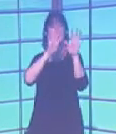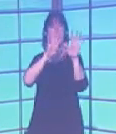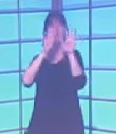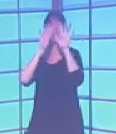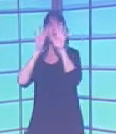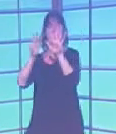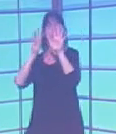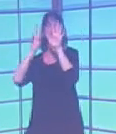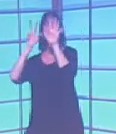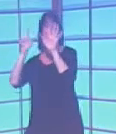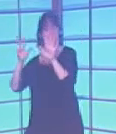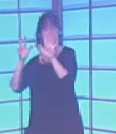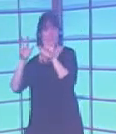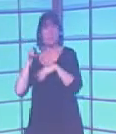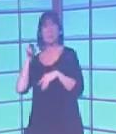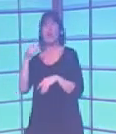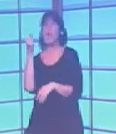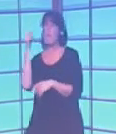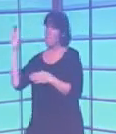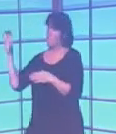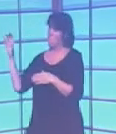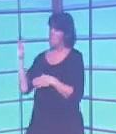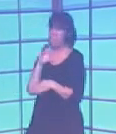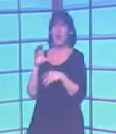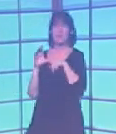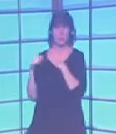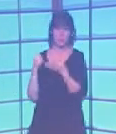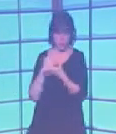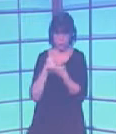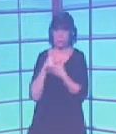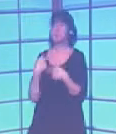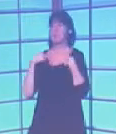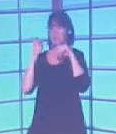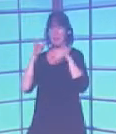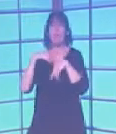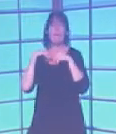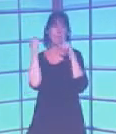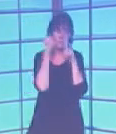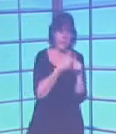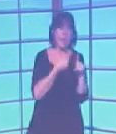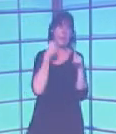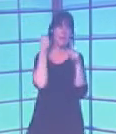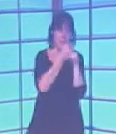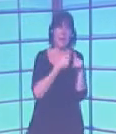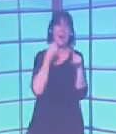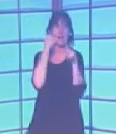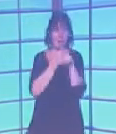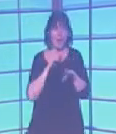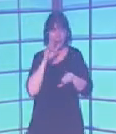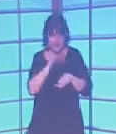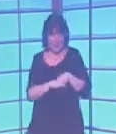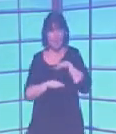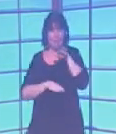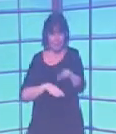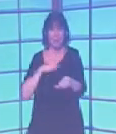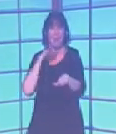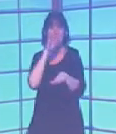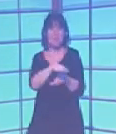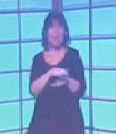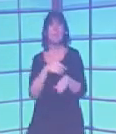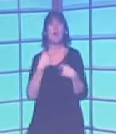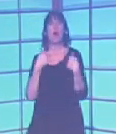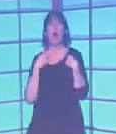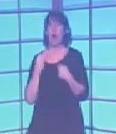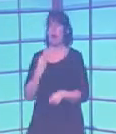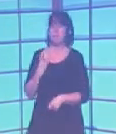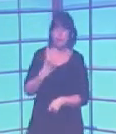With funding support that, I believe you me, we've had to campaign and fight for at every step, and the resource is still not what it should be,